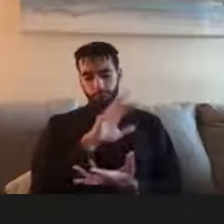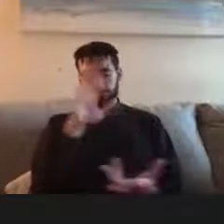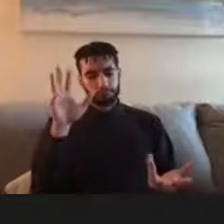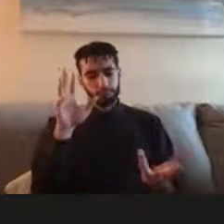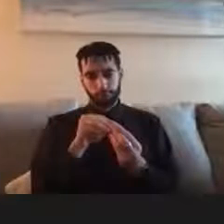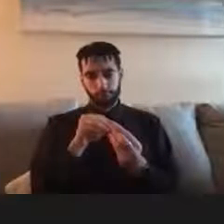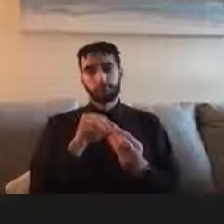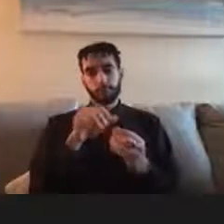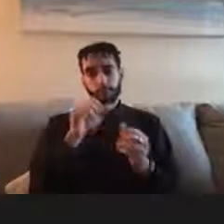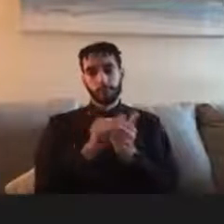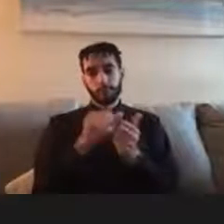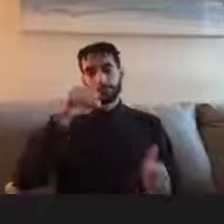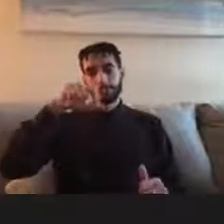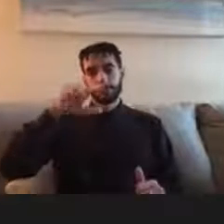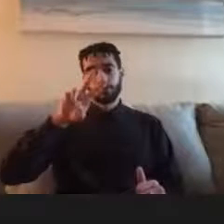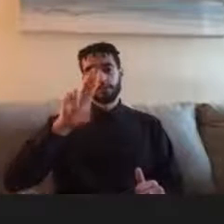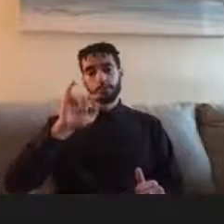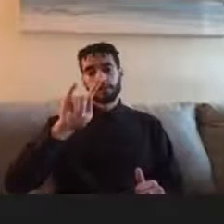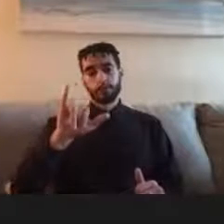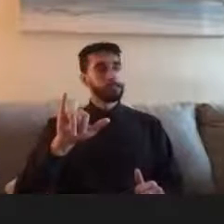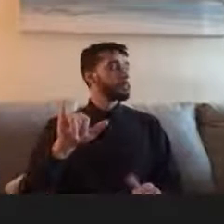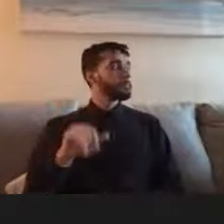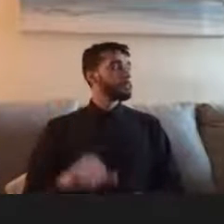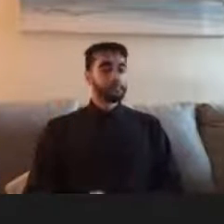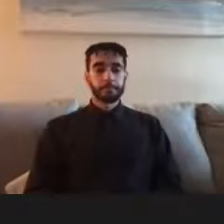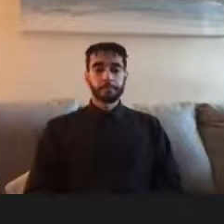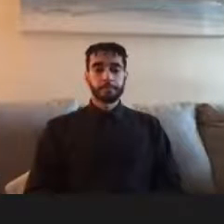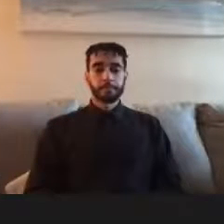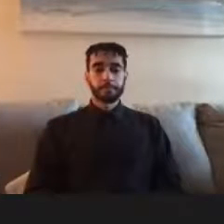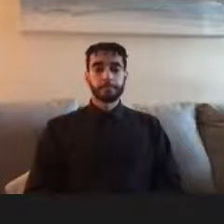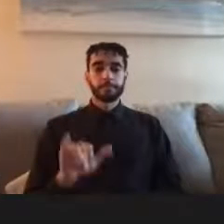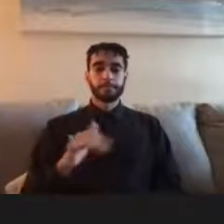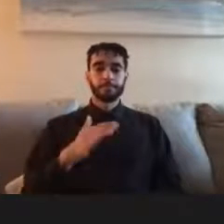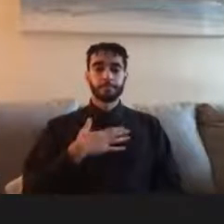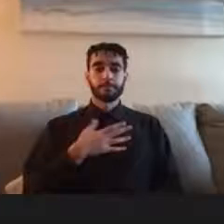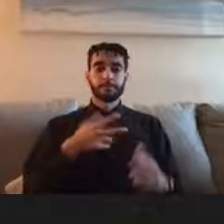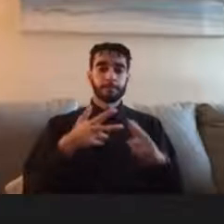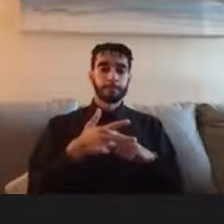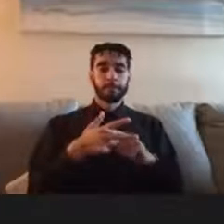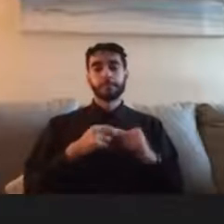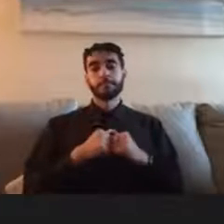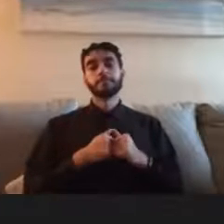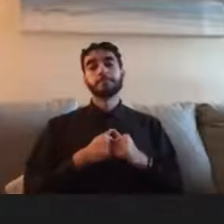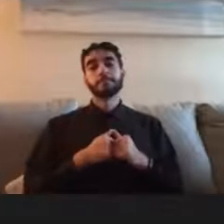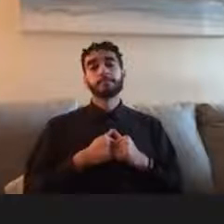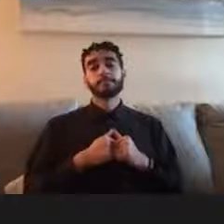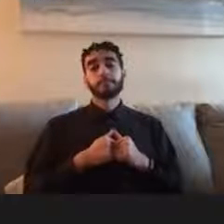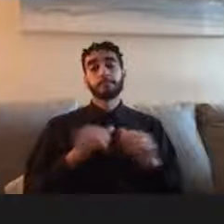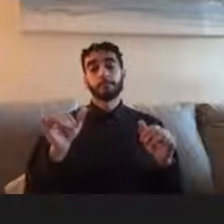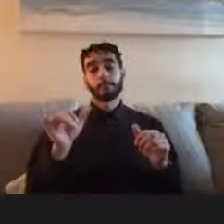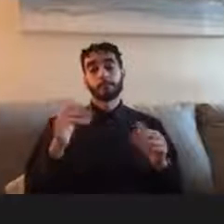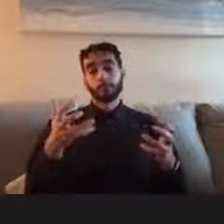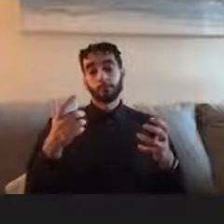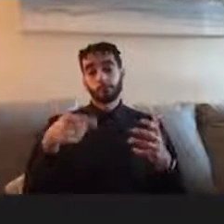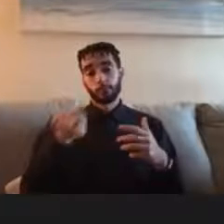equity. So that was my plug-in. And also I want to let you all know, because I have a